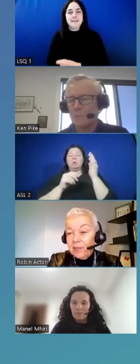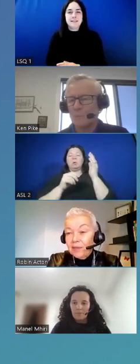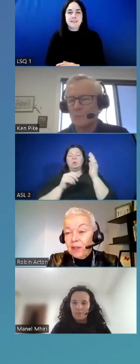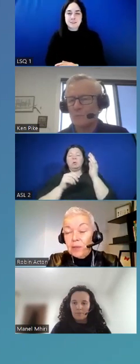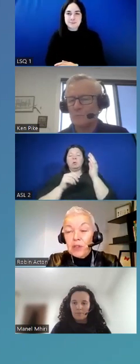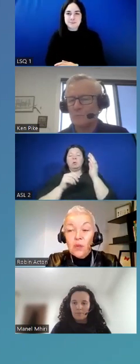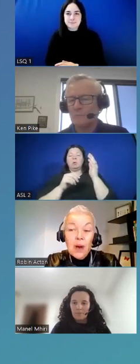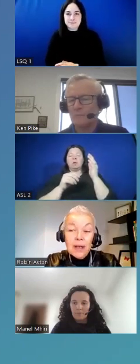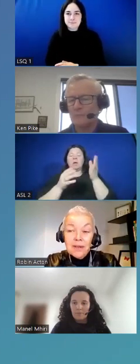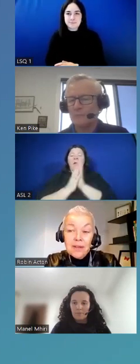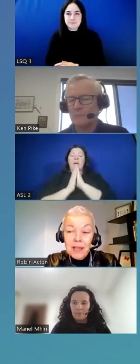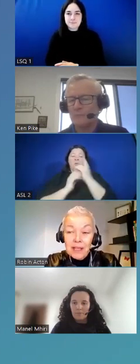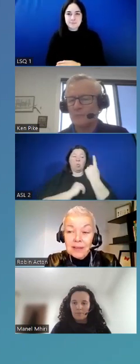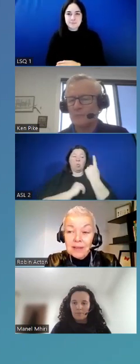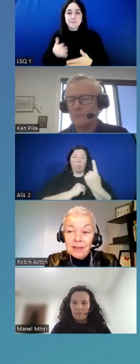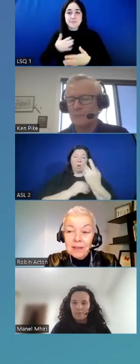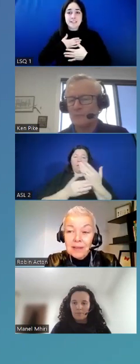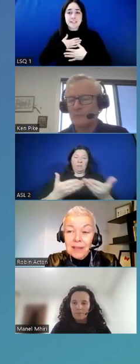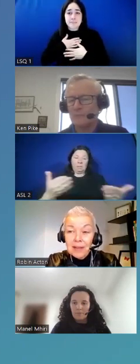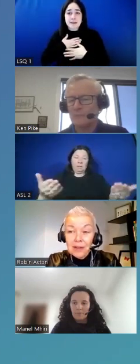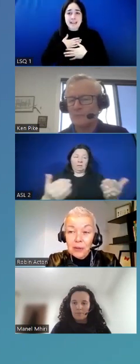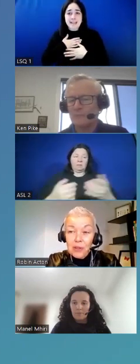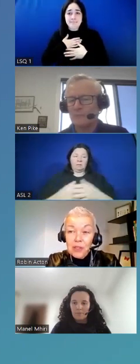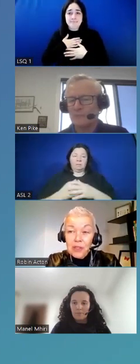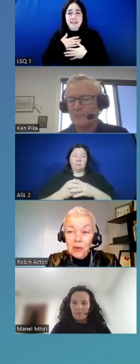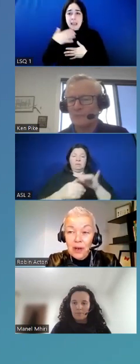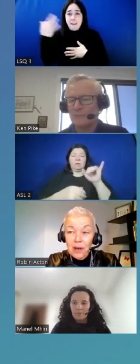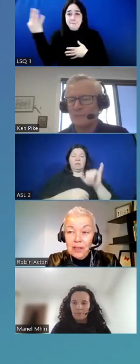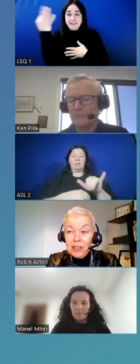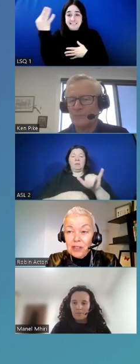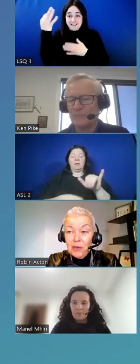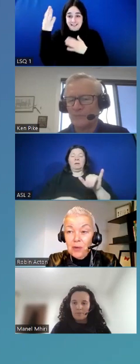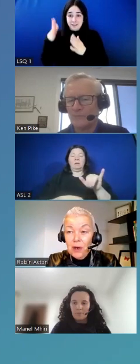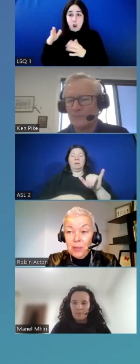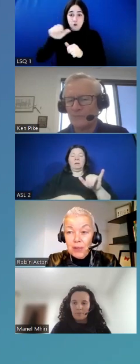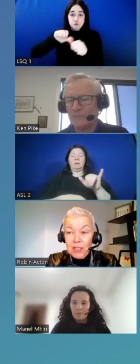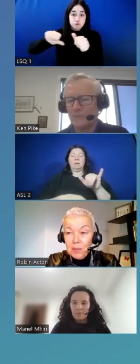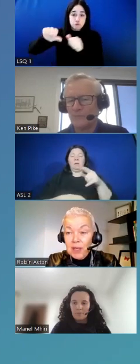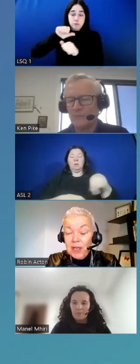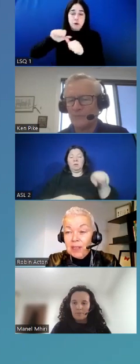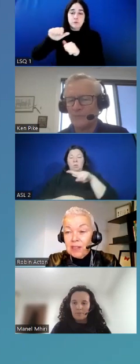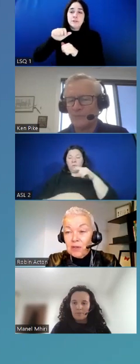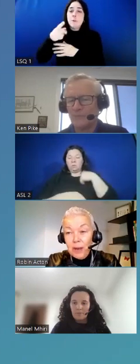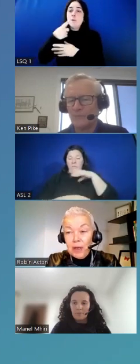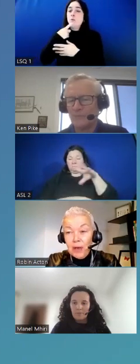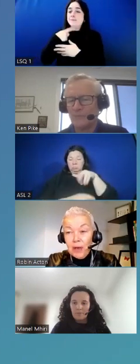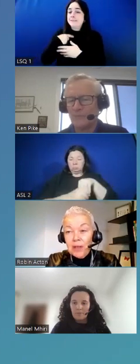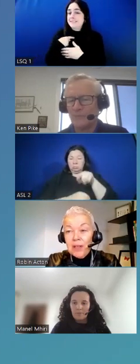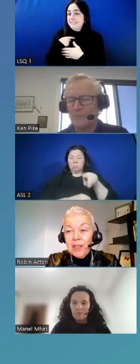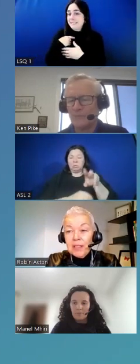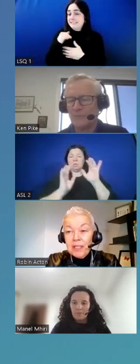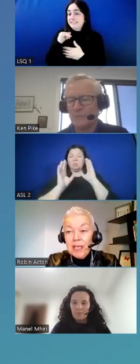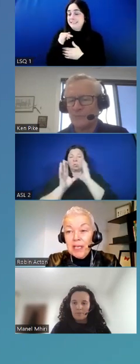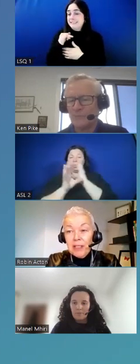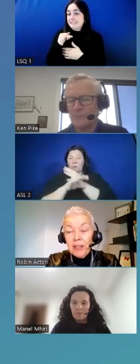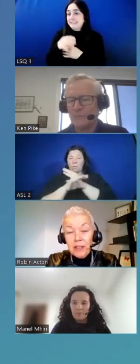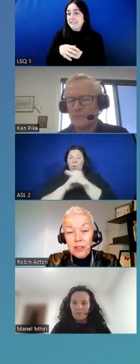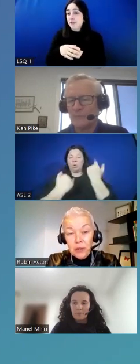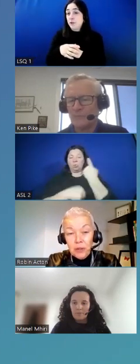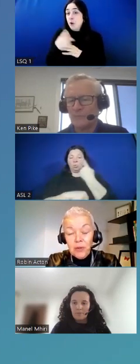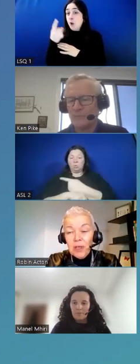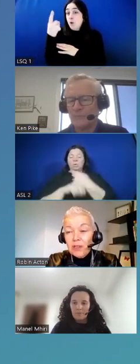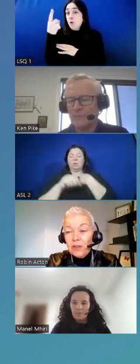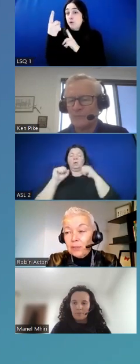ask them if there was one thing that those of us who are participating in this webinar today